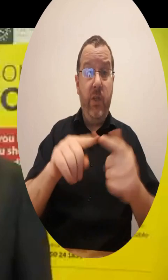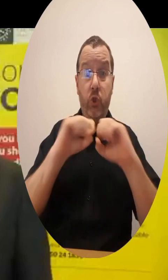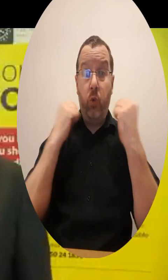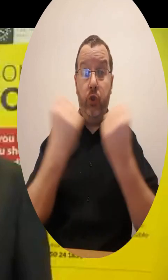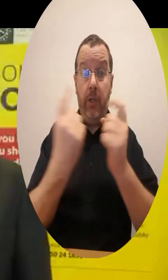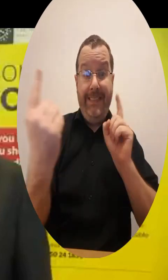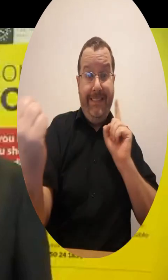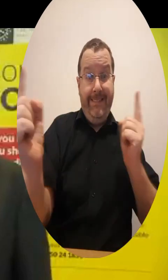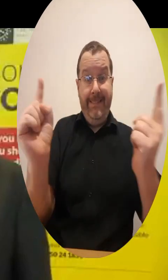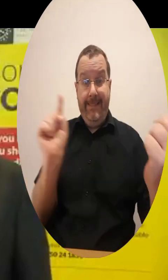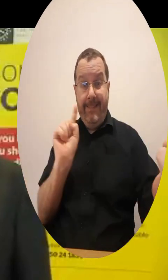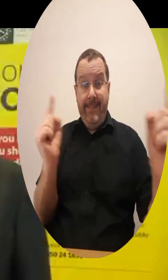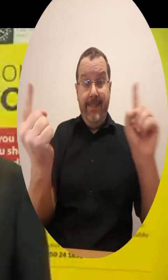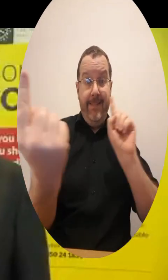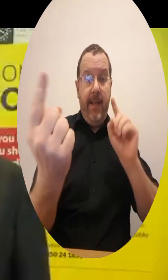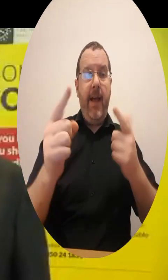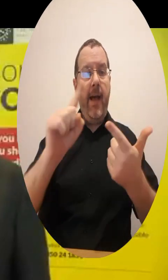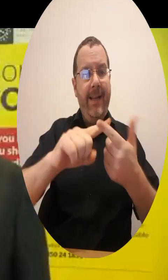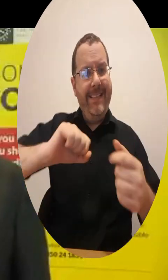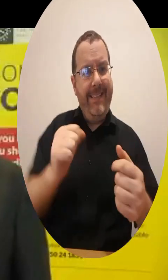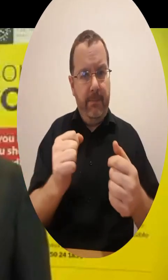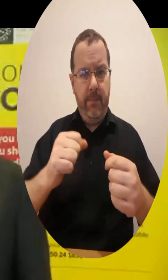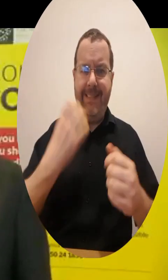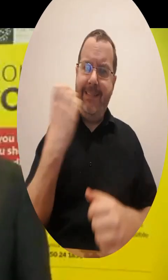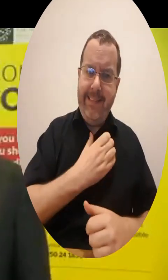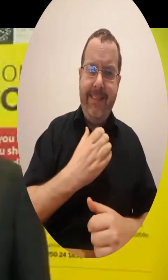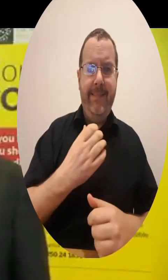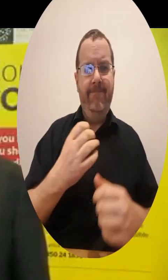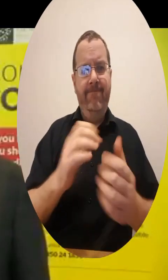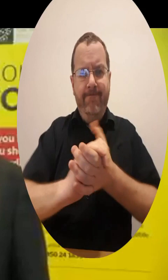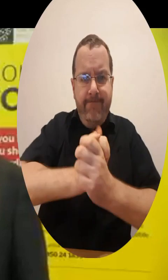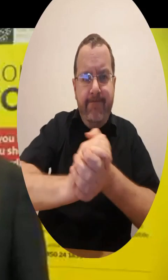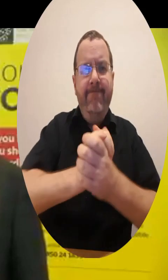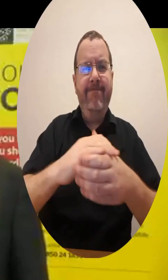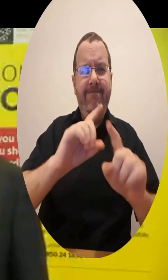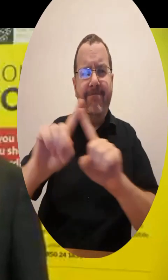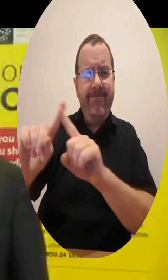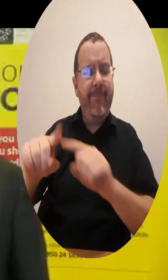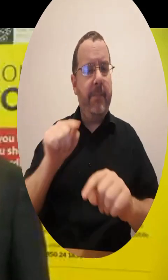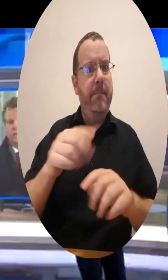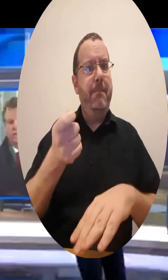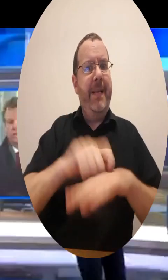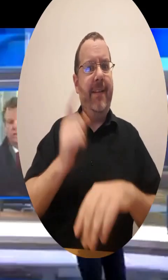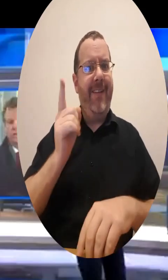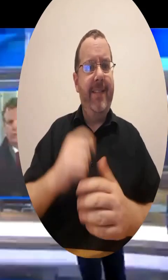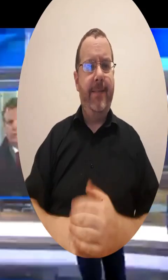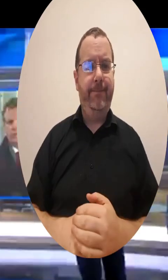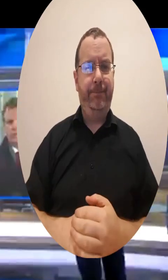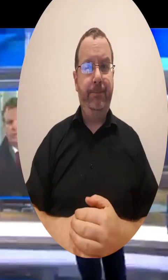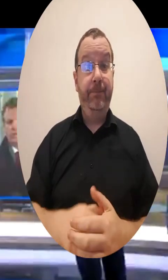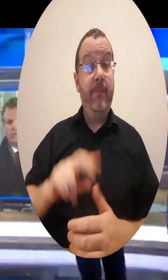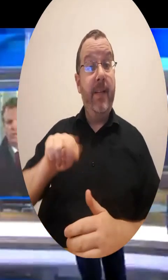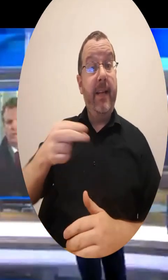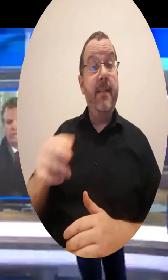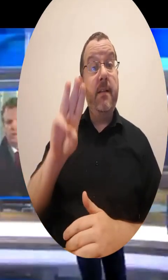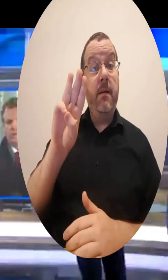distancing and adhering to the hygiene measures that everyone should now be familiar with. Yes, indeed. Paul Cunningham was